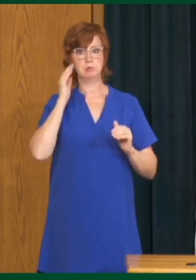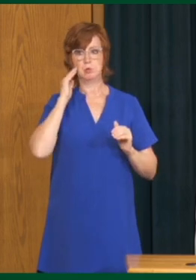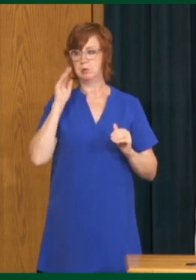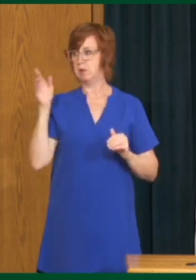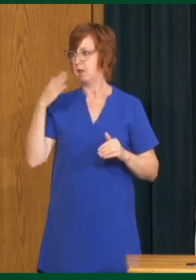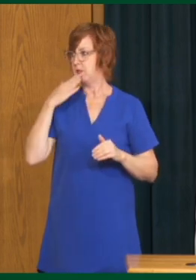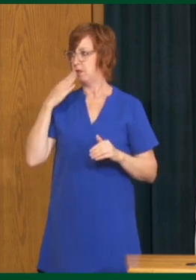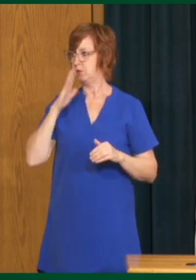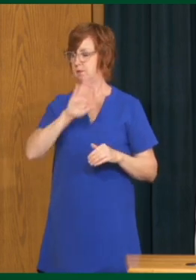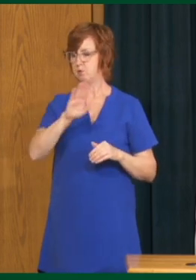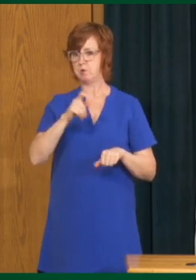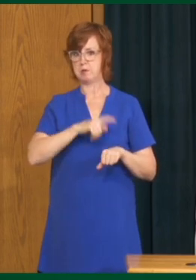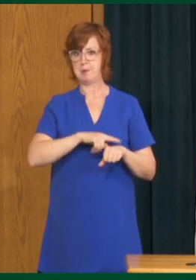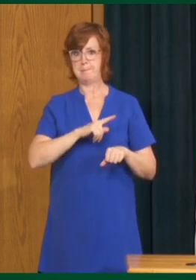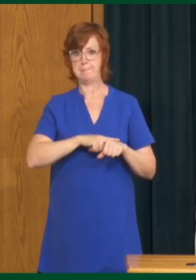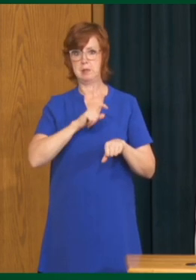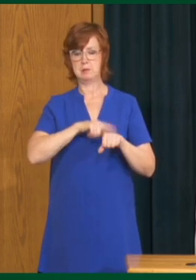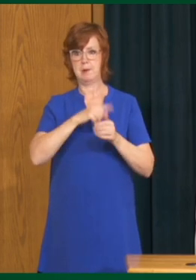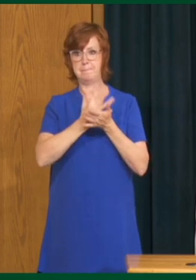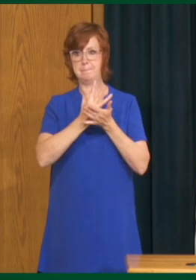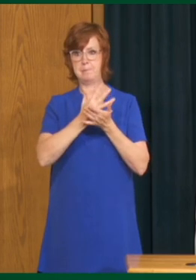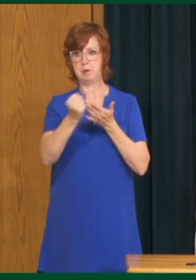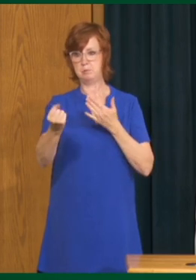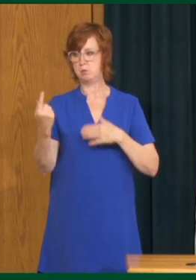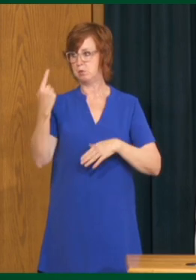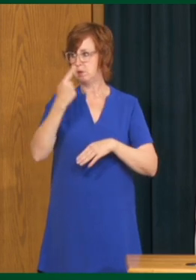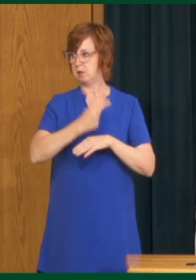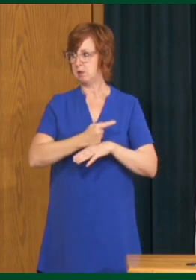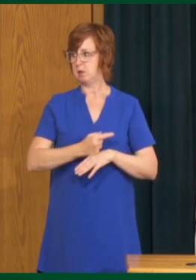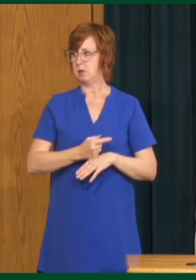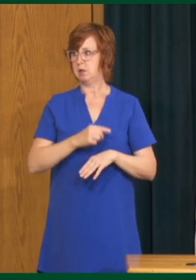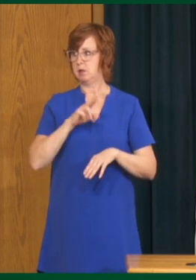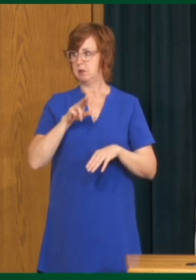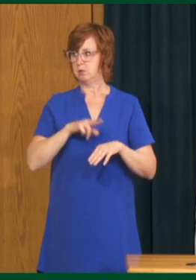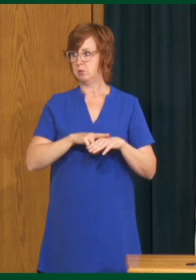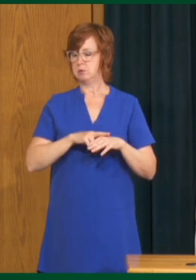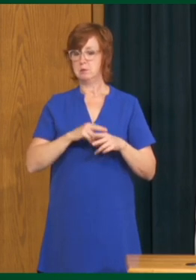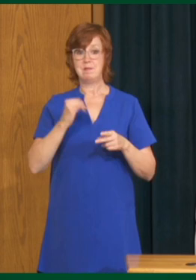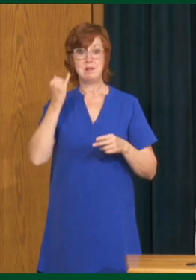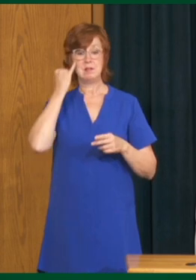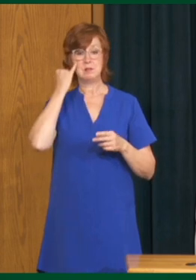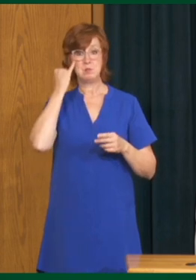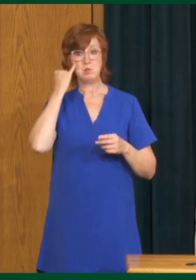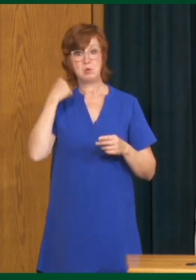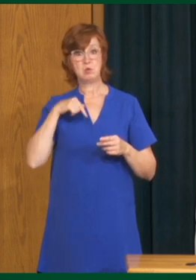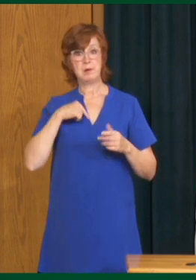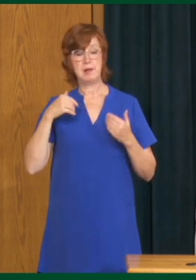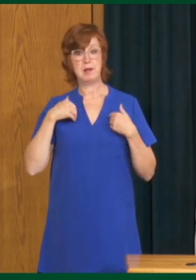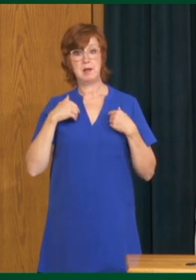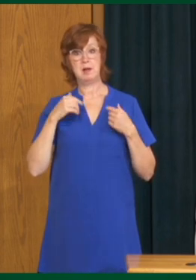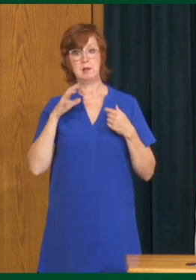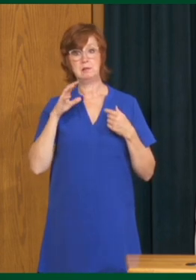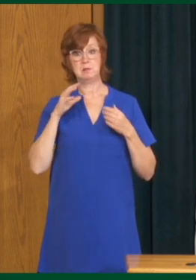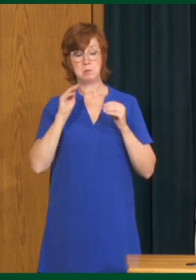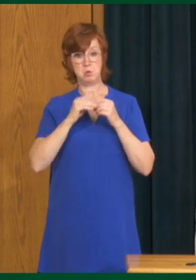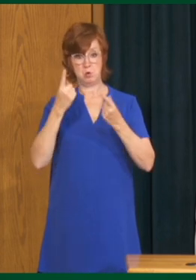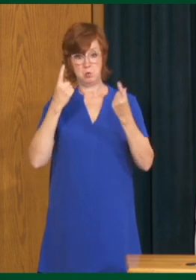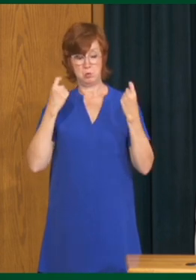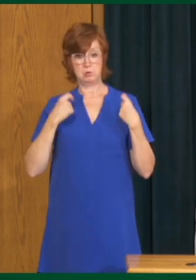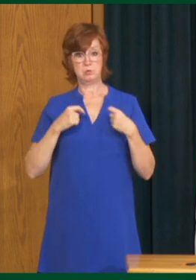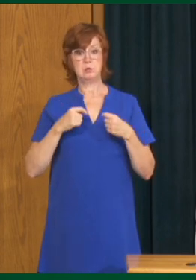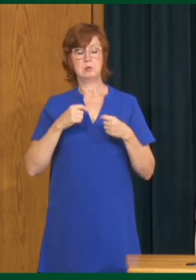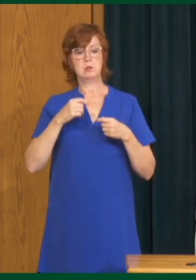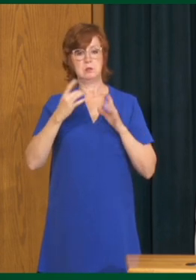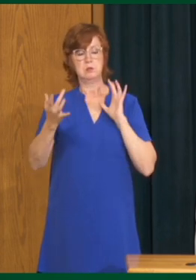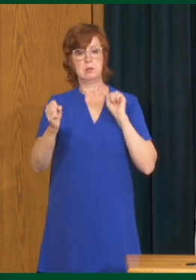Perfect. Thanks, everyone. That concludes today's press conference. As always, if media have further questions, you feel free